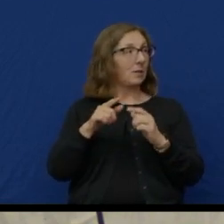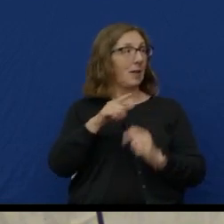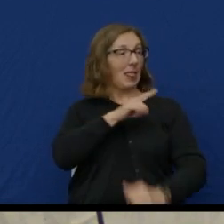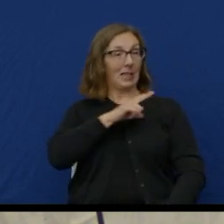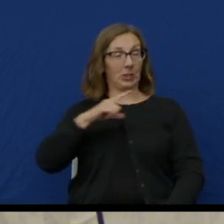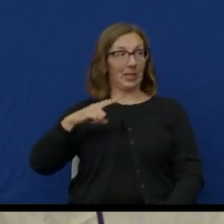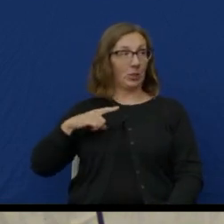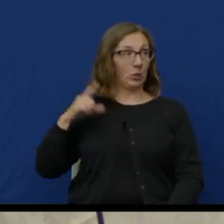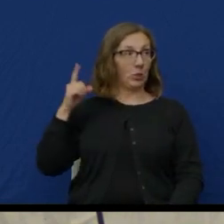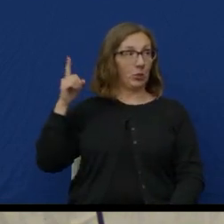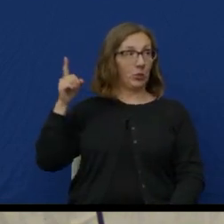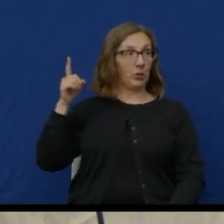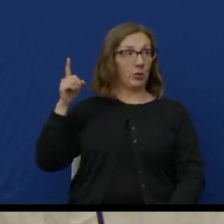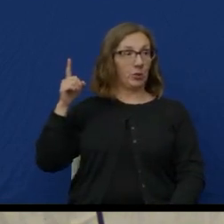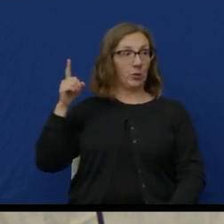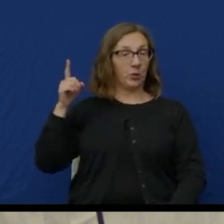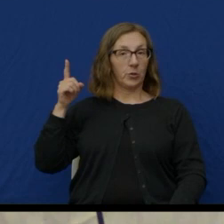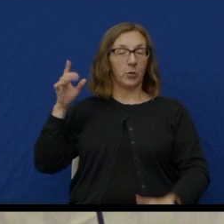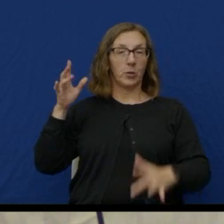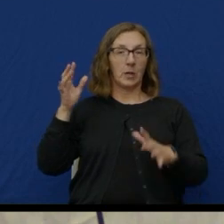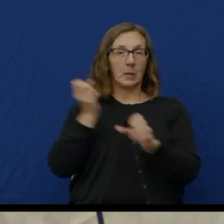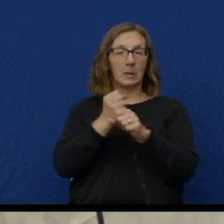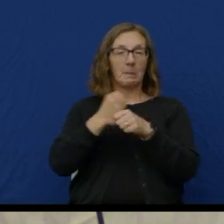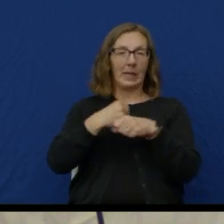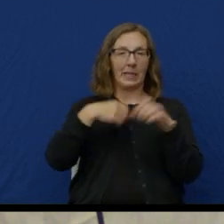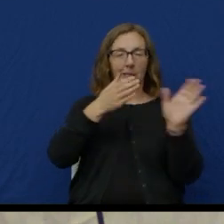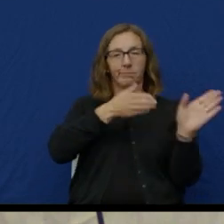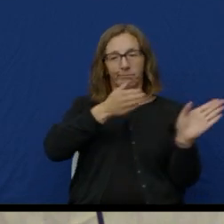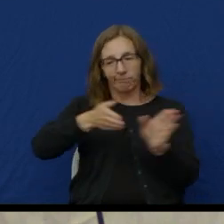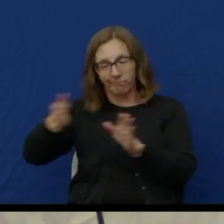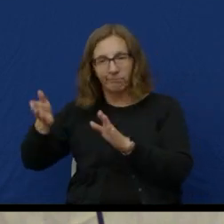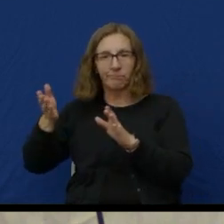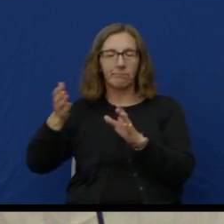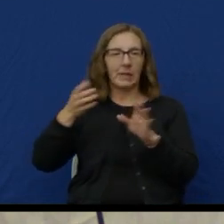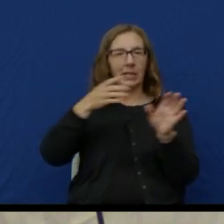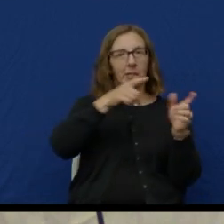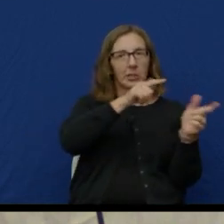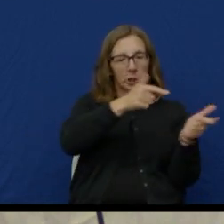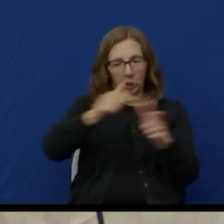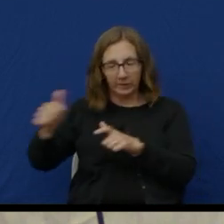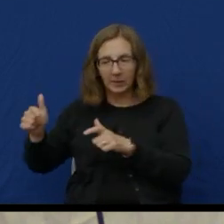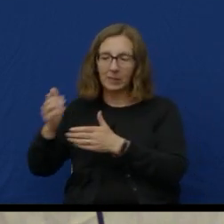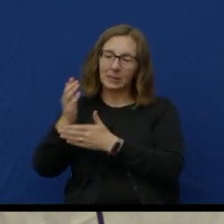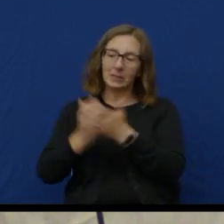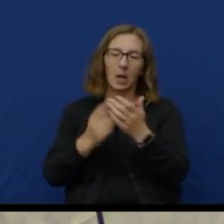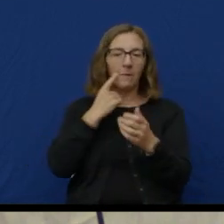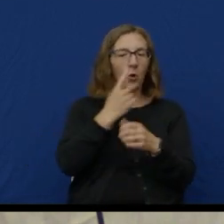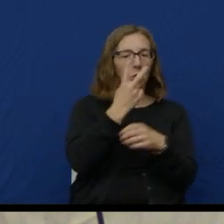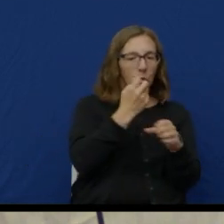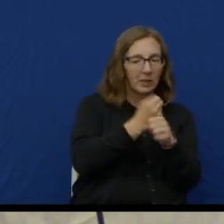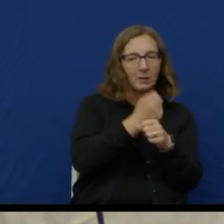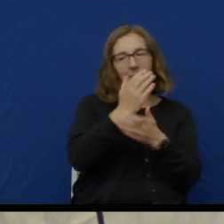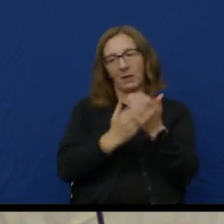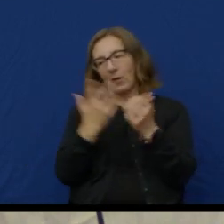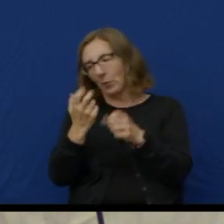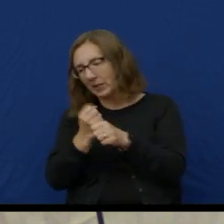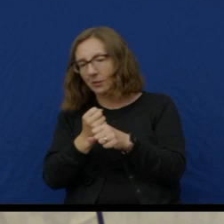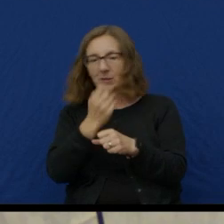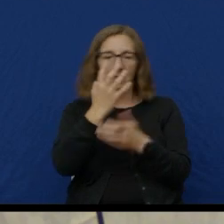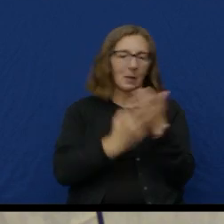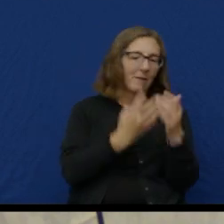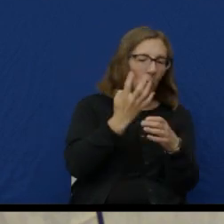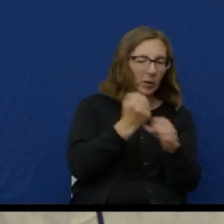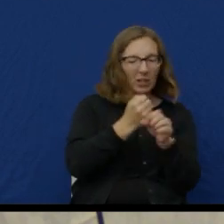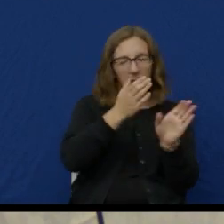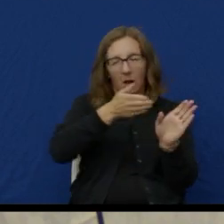legislature staggering those. So some of those seats would be appointed for 2-year terms, some for 3 years, some for 4-year,